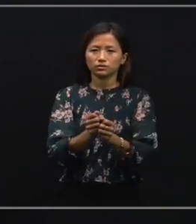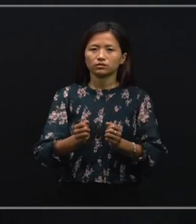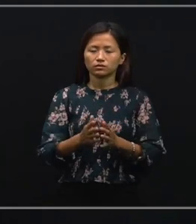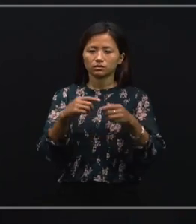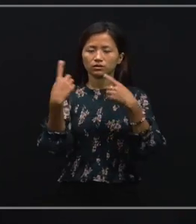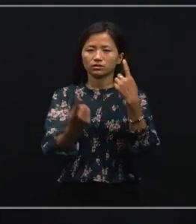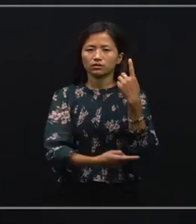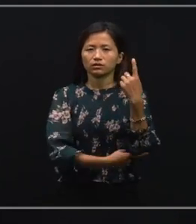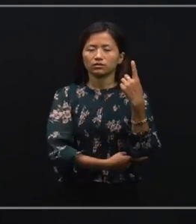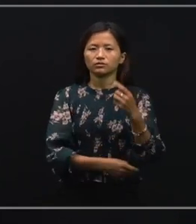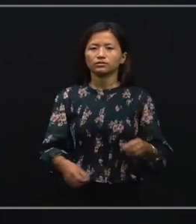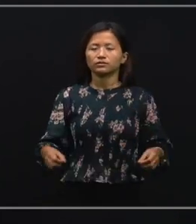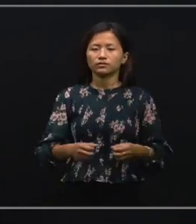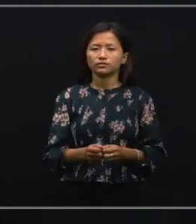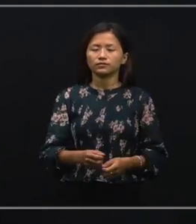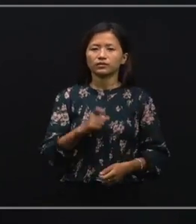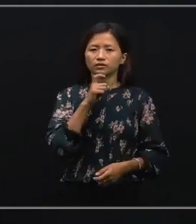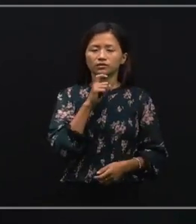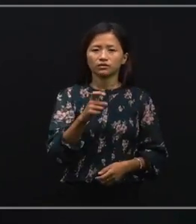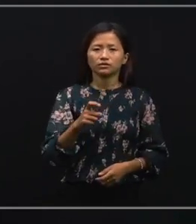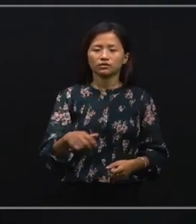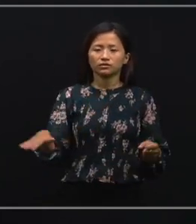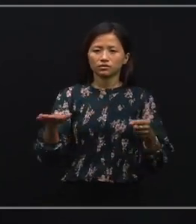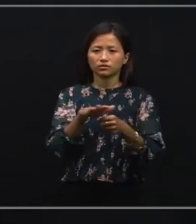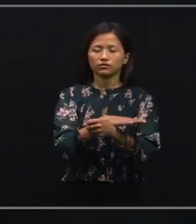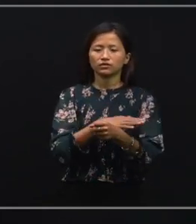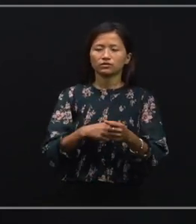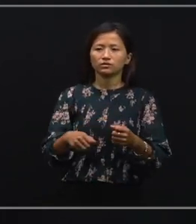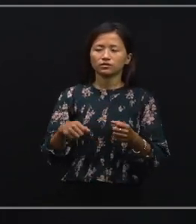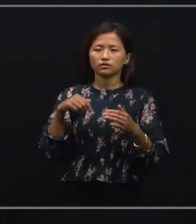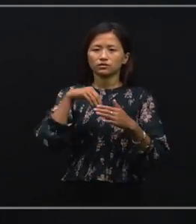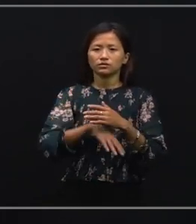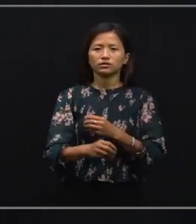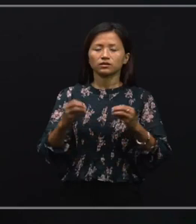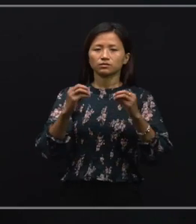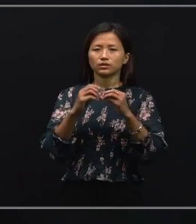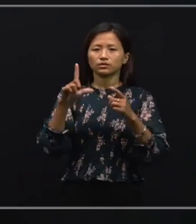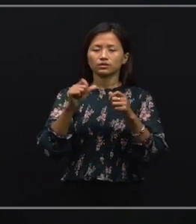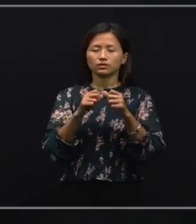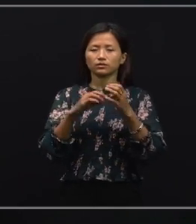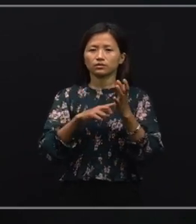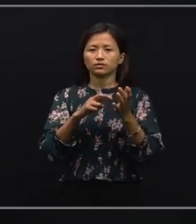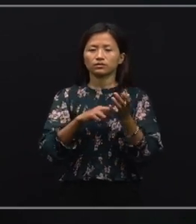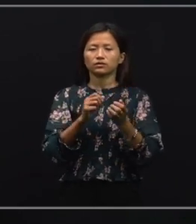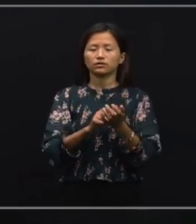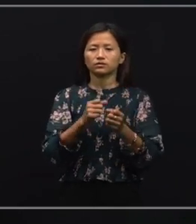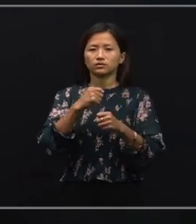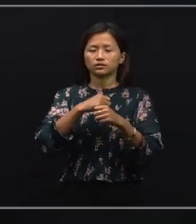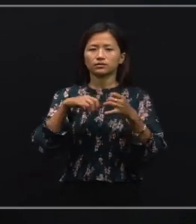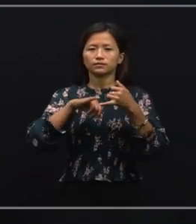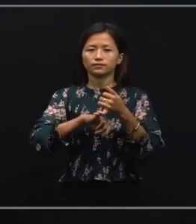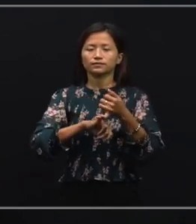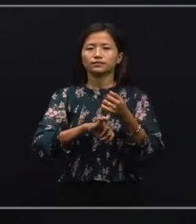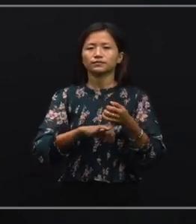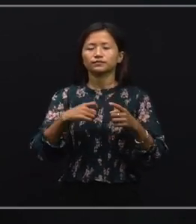are going to conclude today's class. I would like to ask you to fill in the blanks that is given for the summary. After doing that,